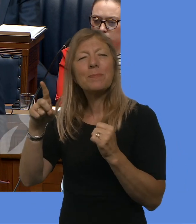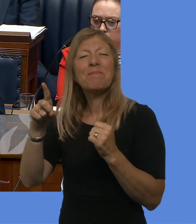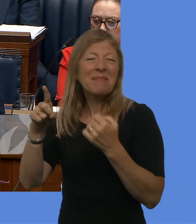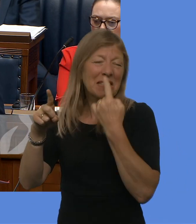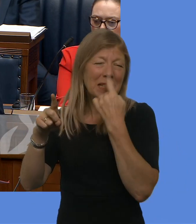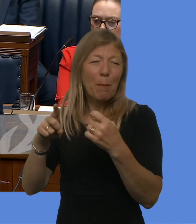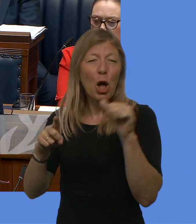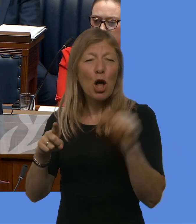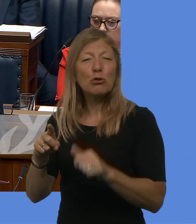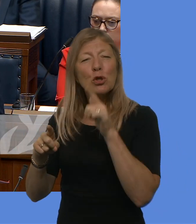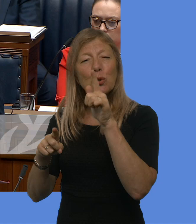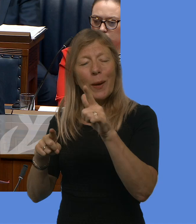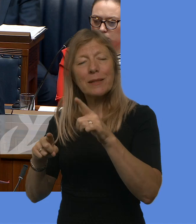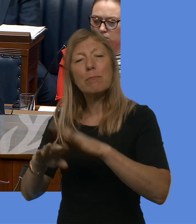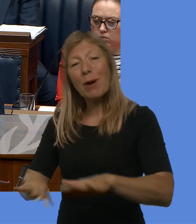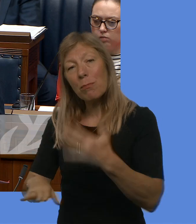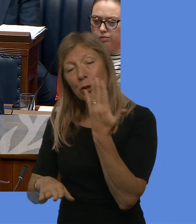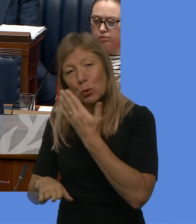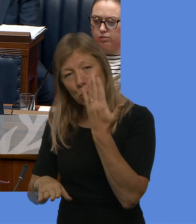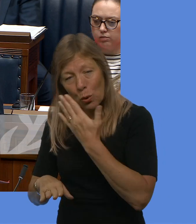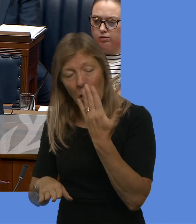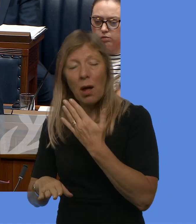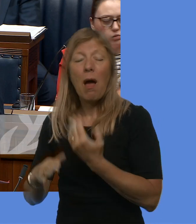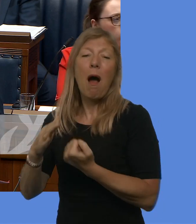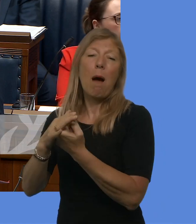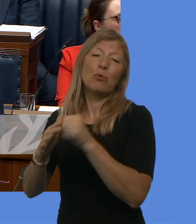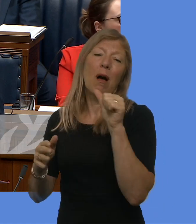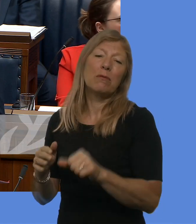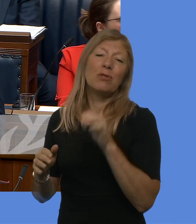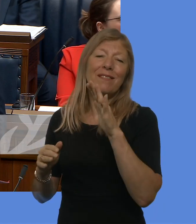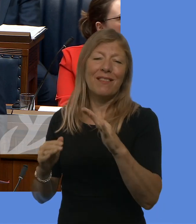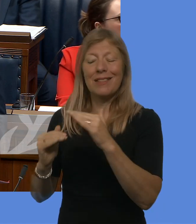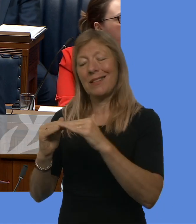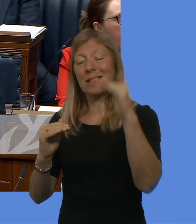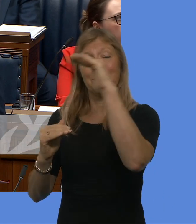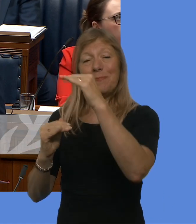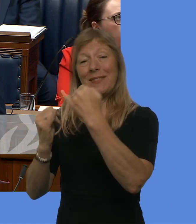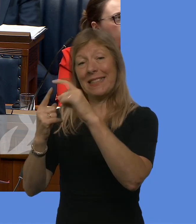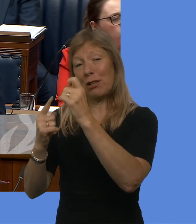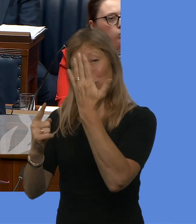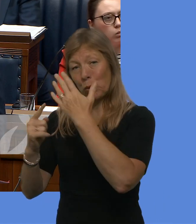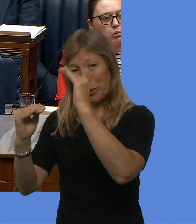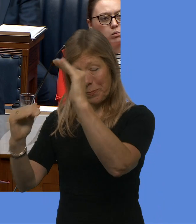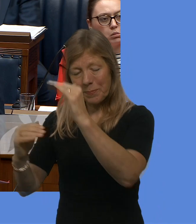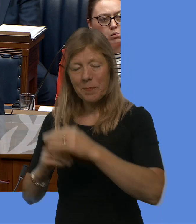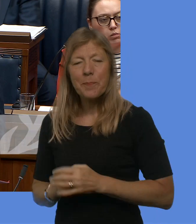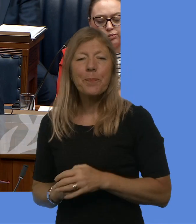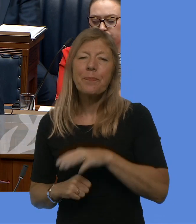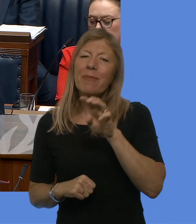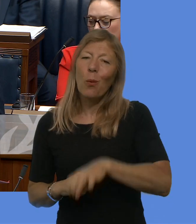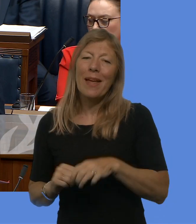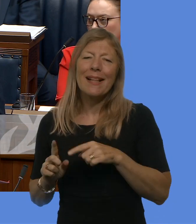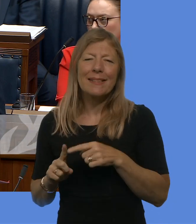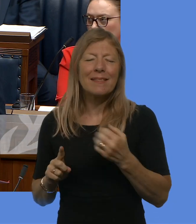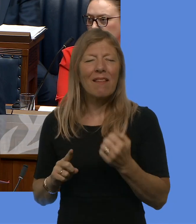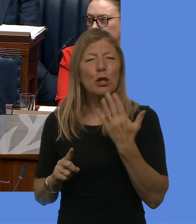at primary school and £150 per child at post-primary. In Wales, they have a Schools Essential